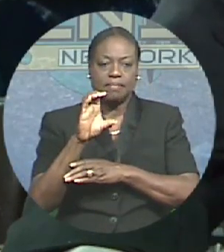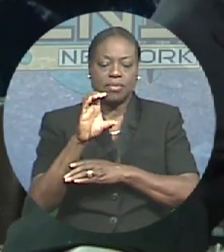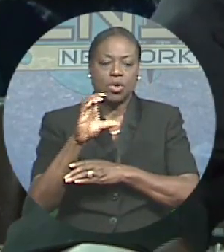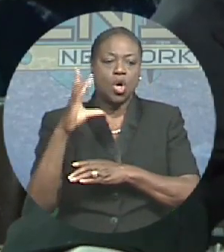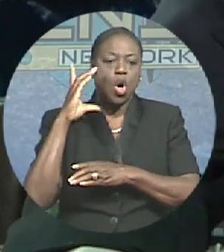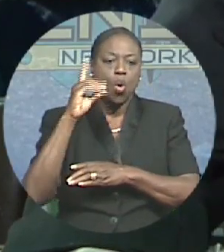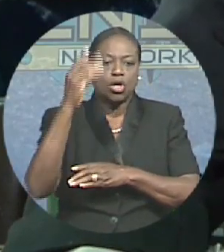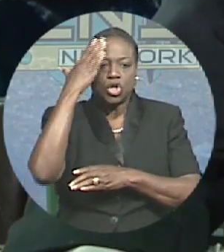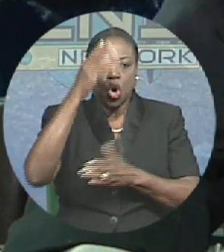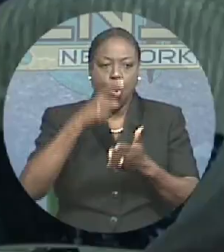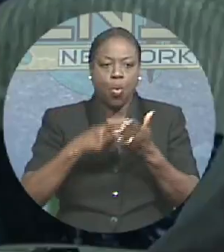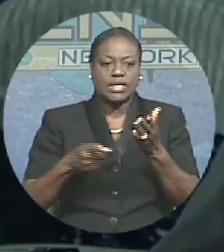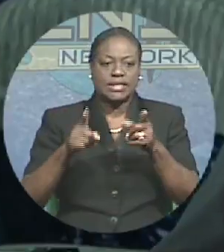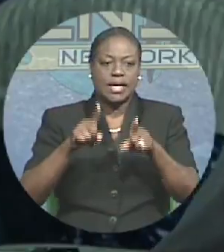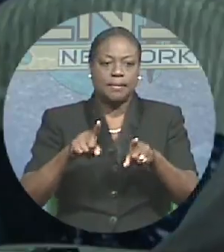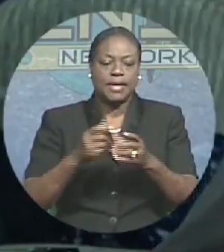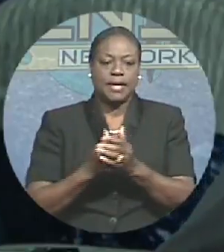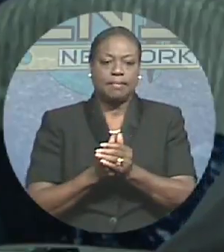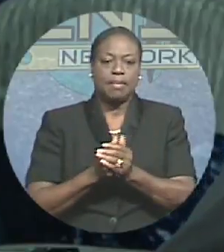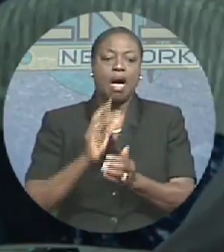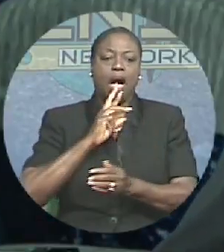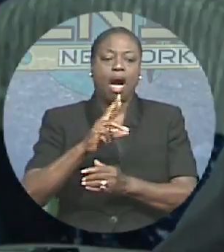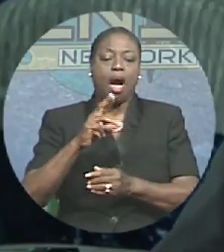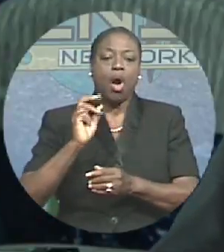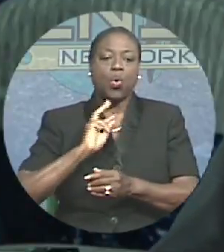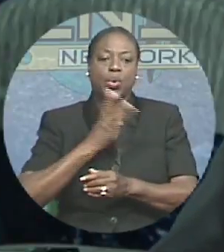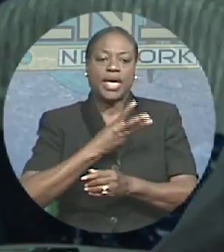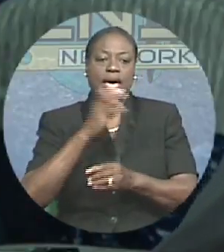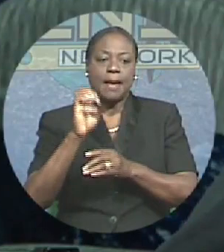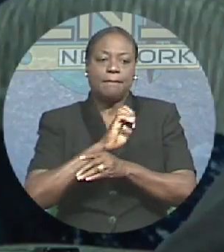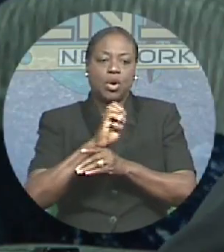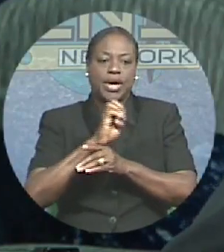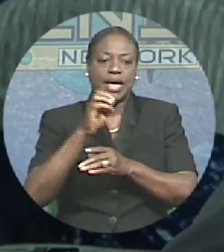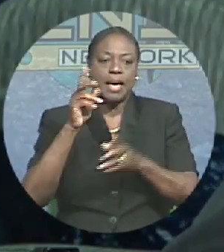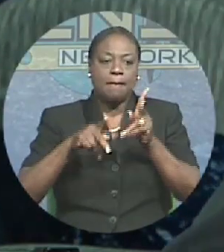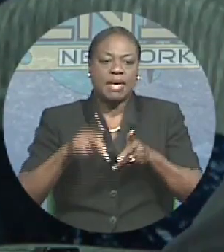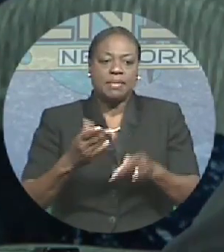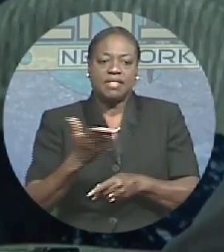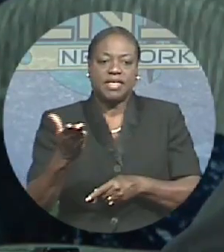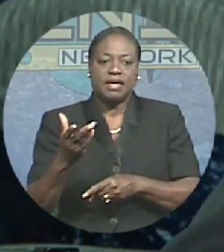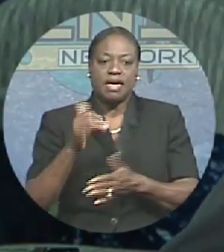would know what's going on. Are we employing people there that we don't need,